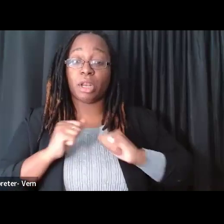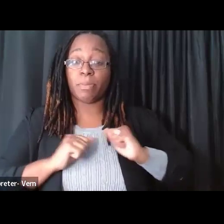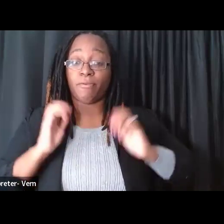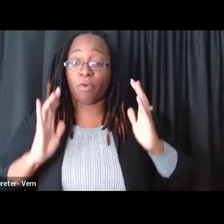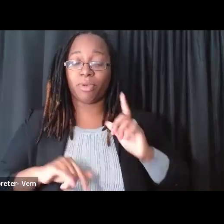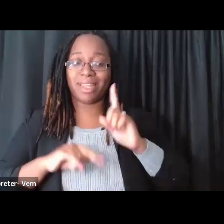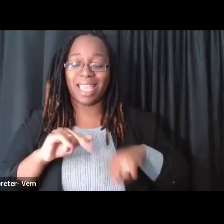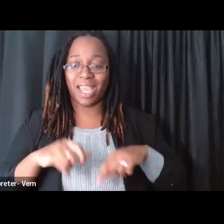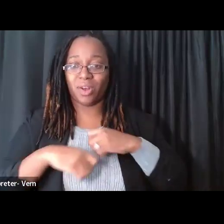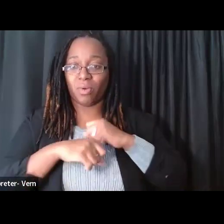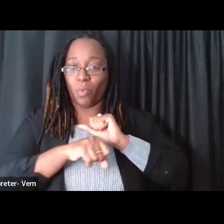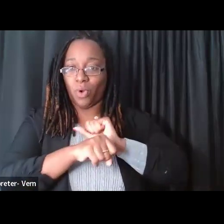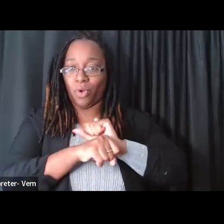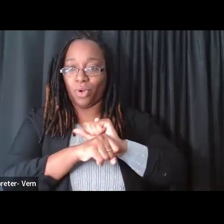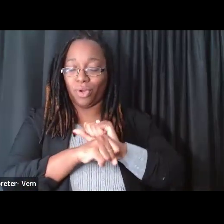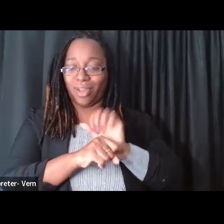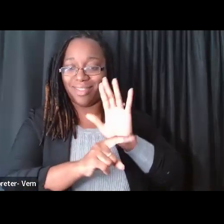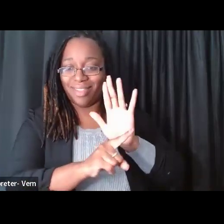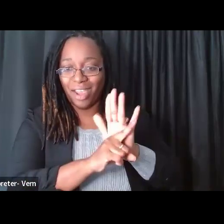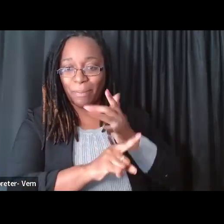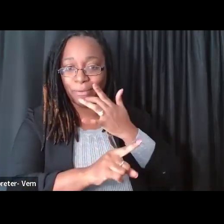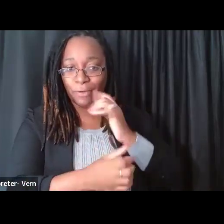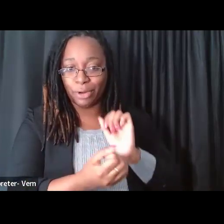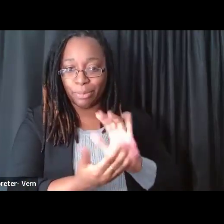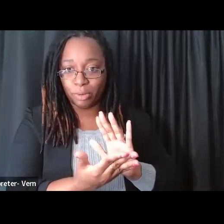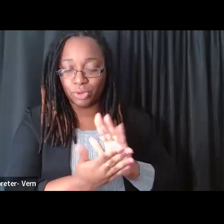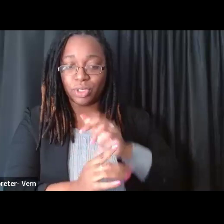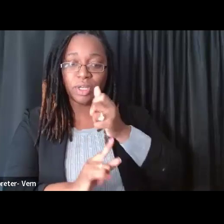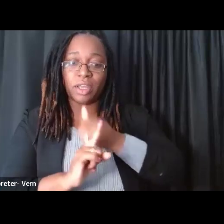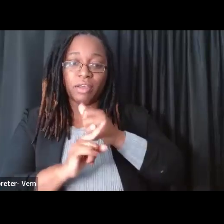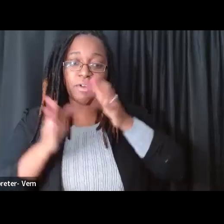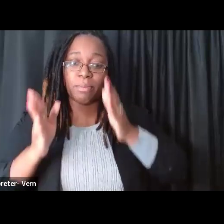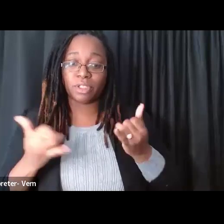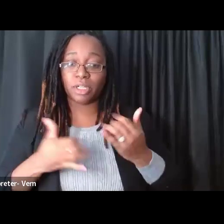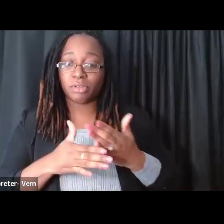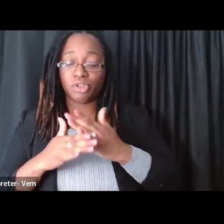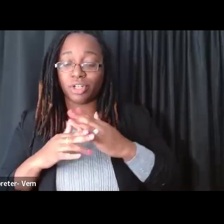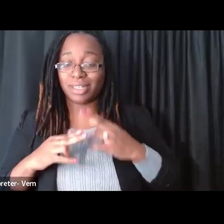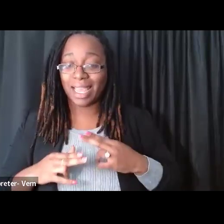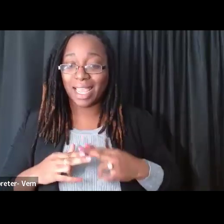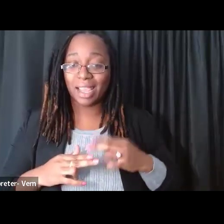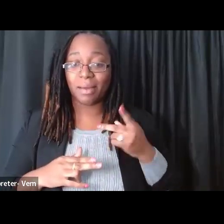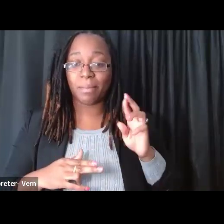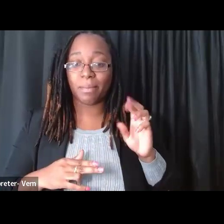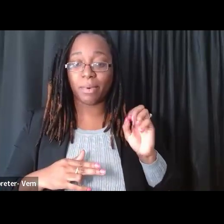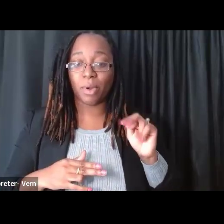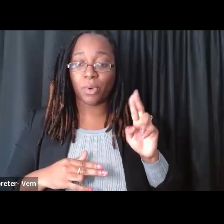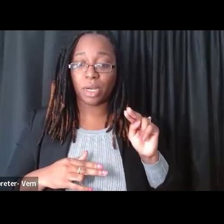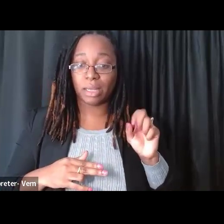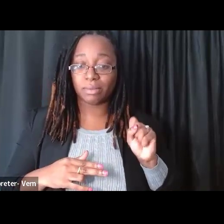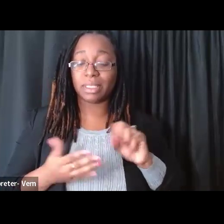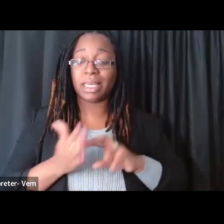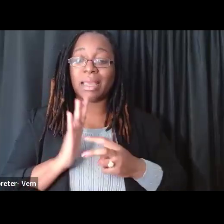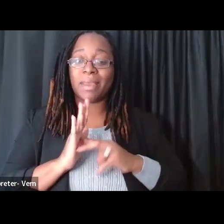embodied way. When every person in the room shares their names and their pronouns, it removes an unwanted and